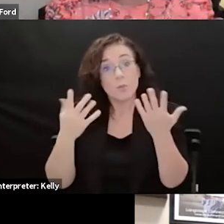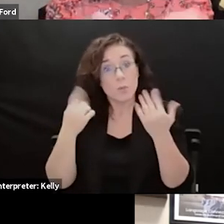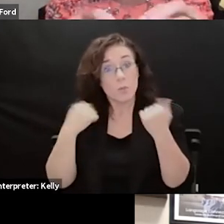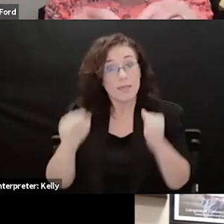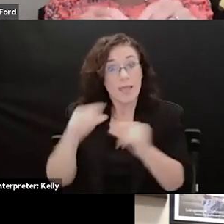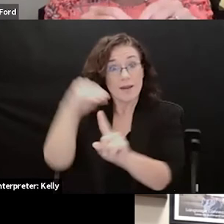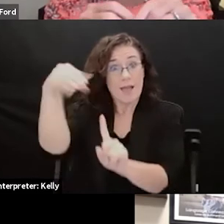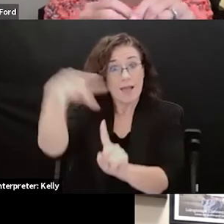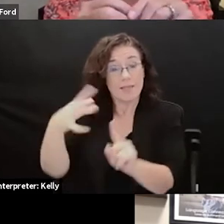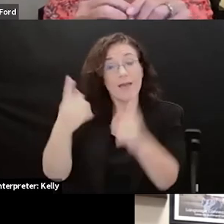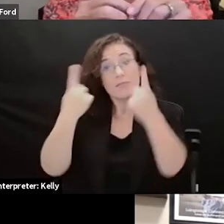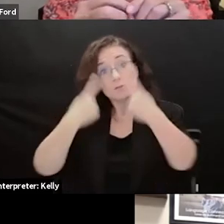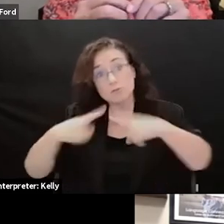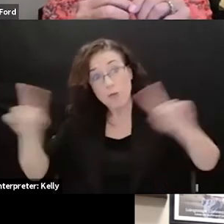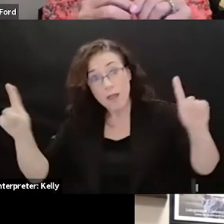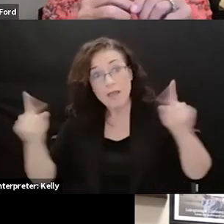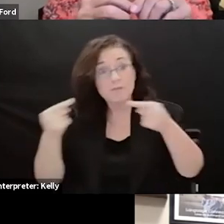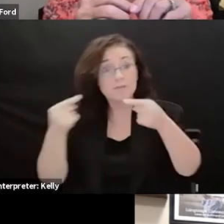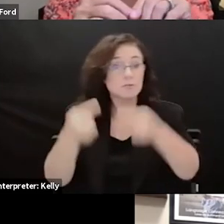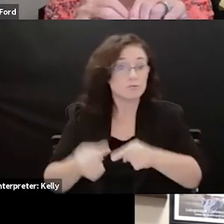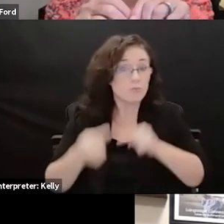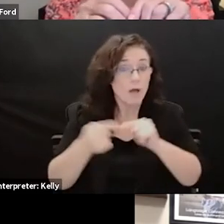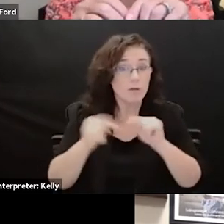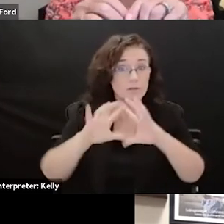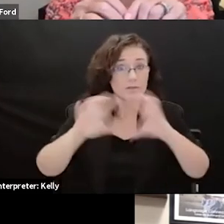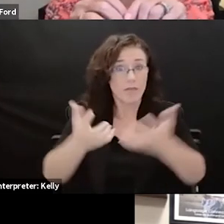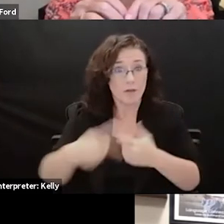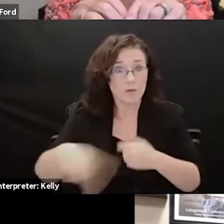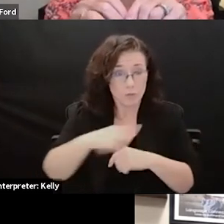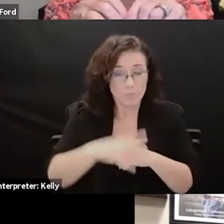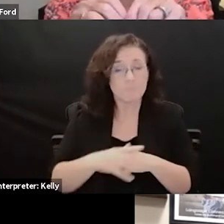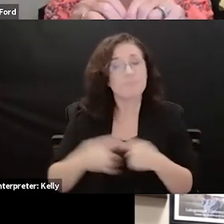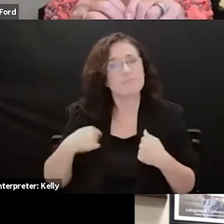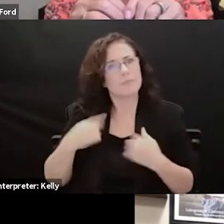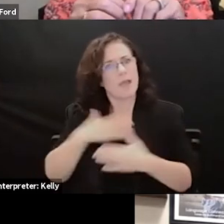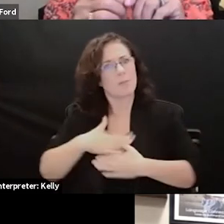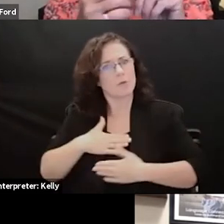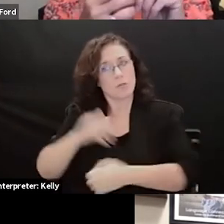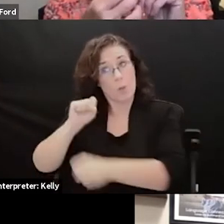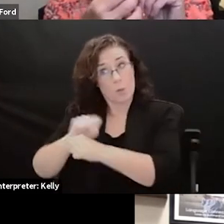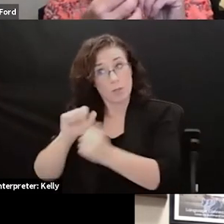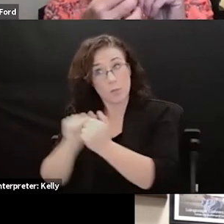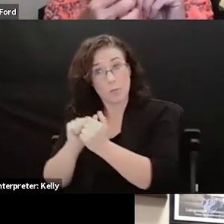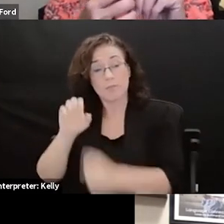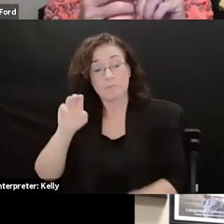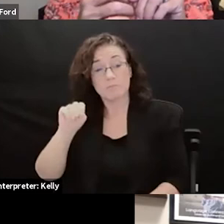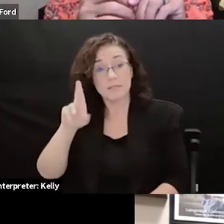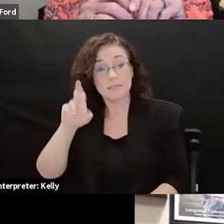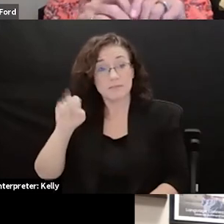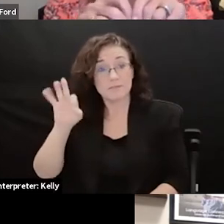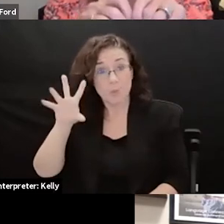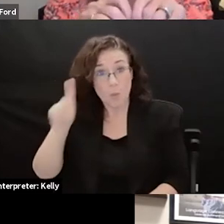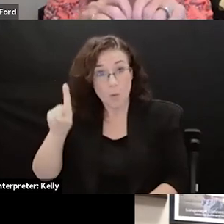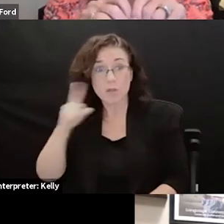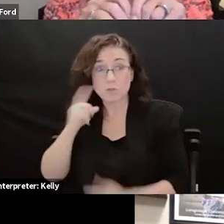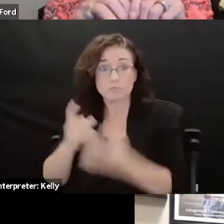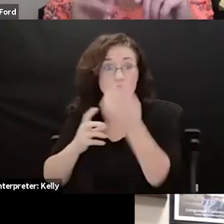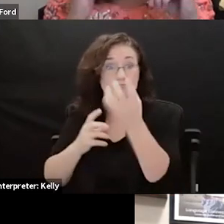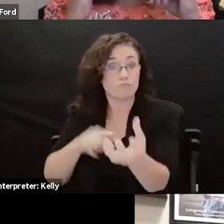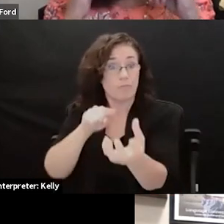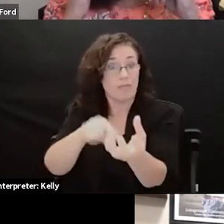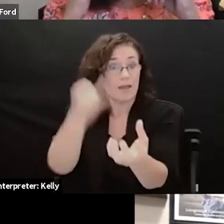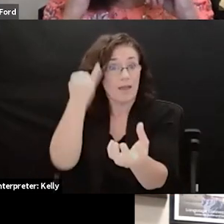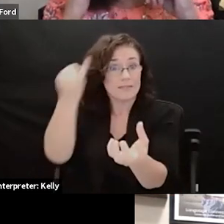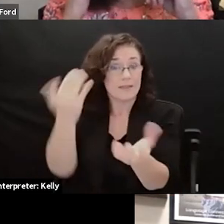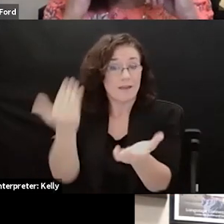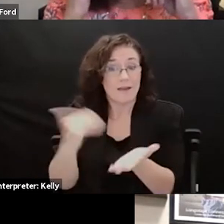the the you know good fortune and and appreciative work with miss ford uh to bring this um forth again uh with regards